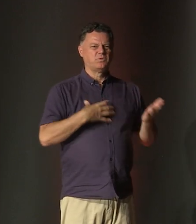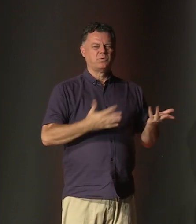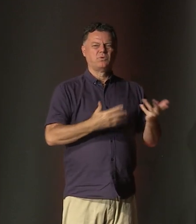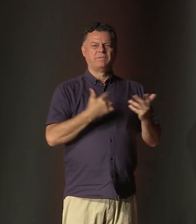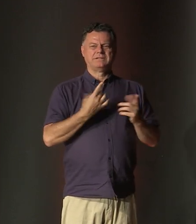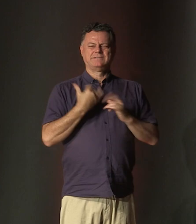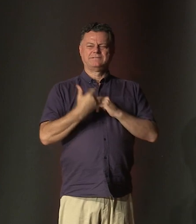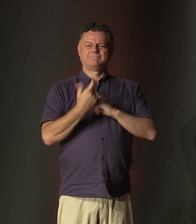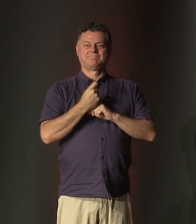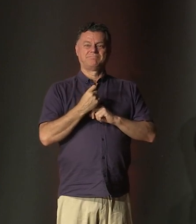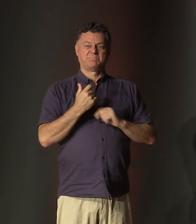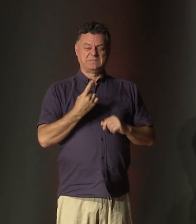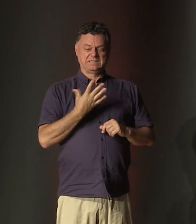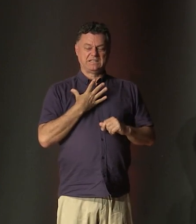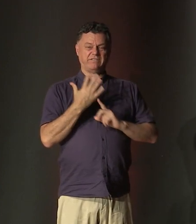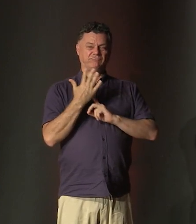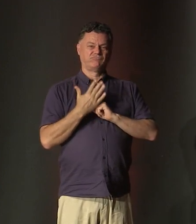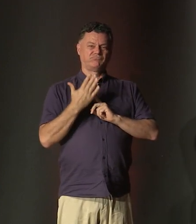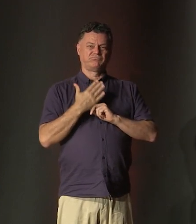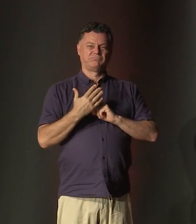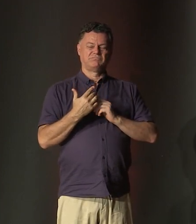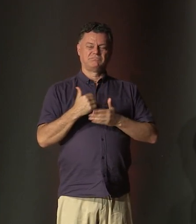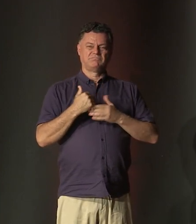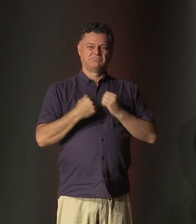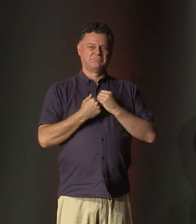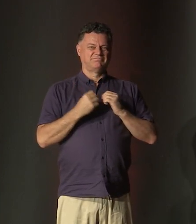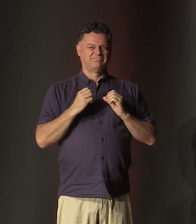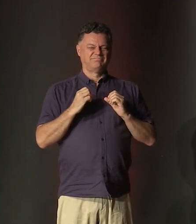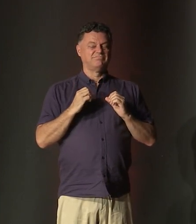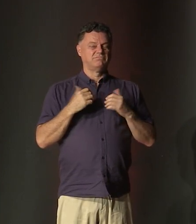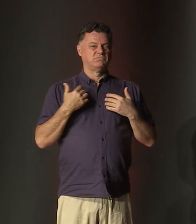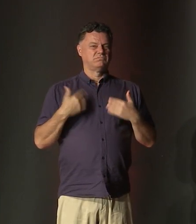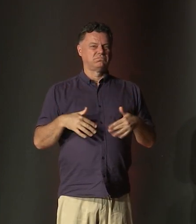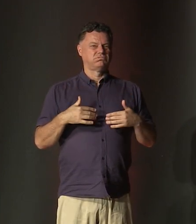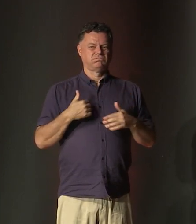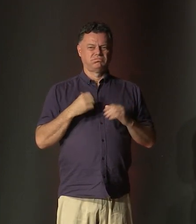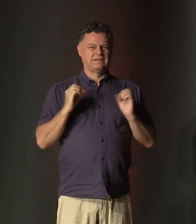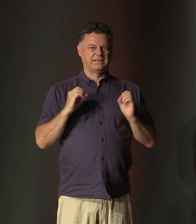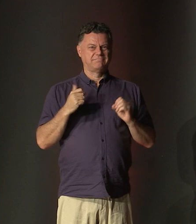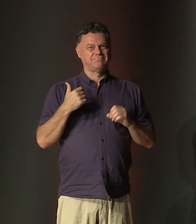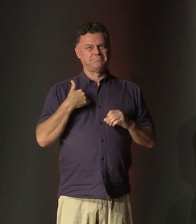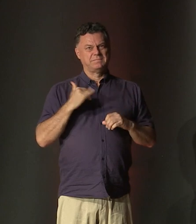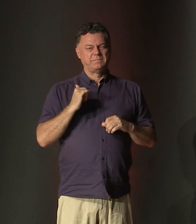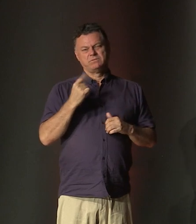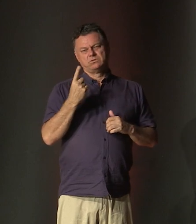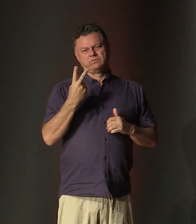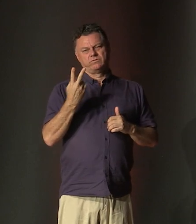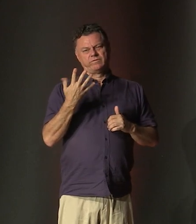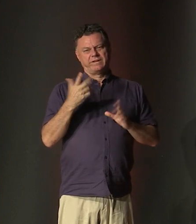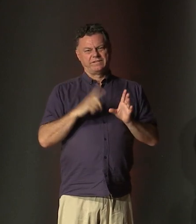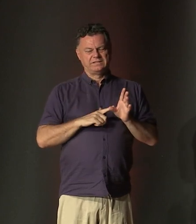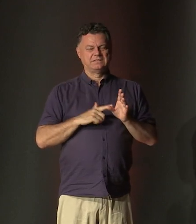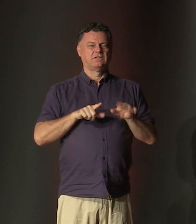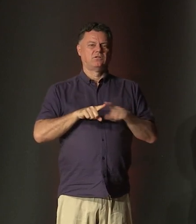Self-compassion was a big one, but it took me several years before I could finally begin to be more